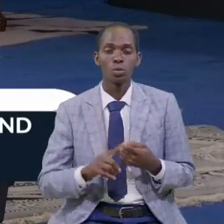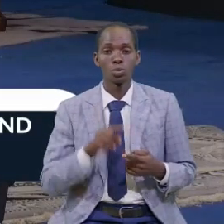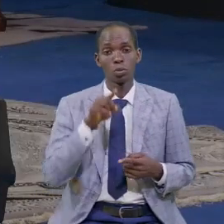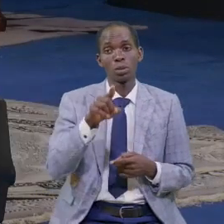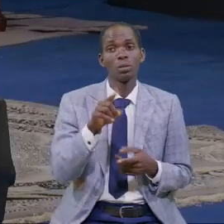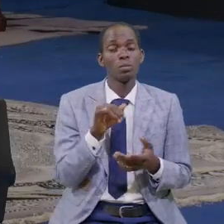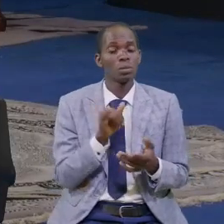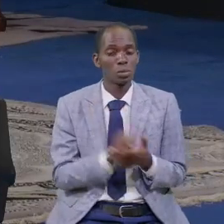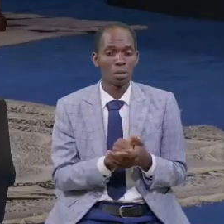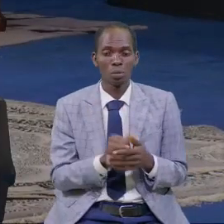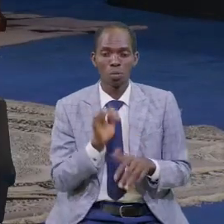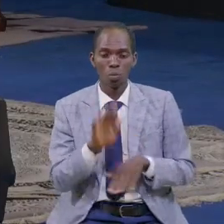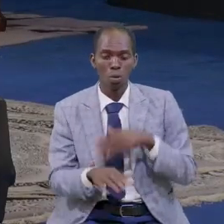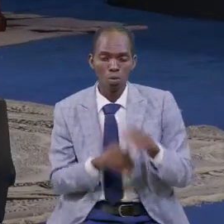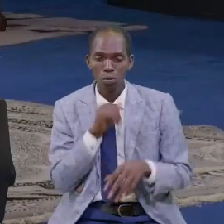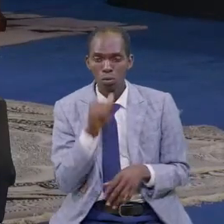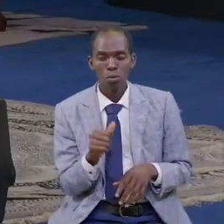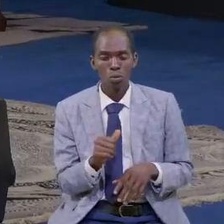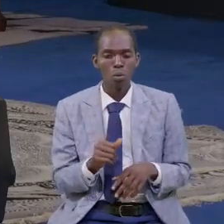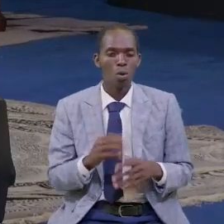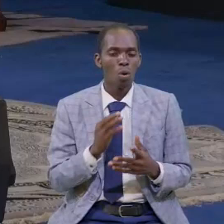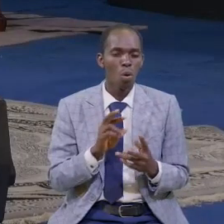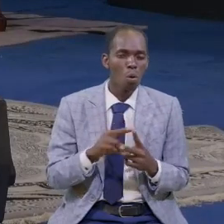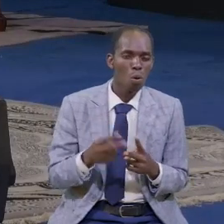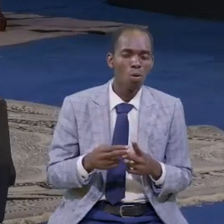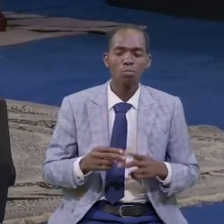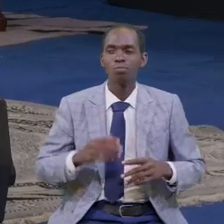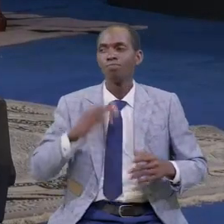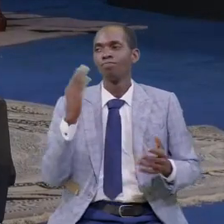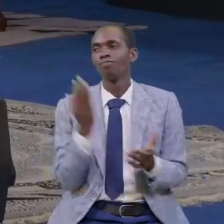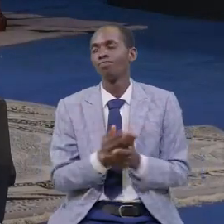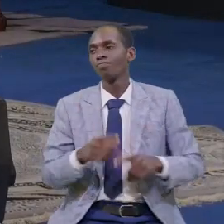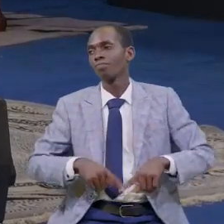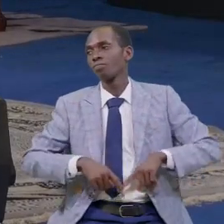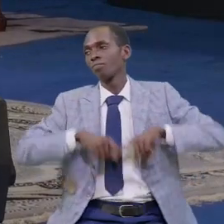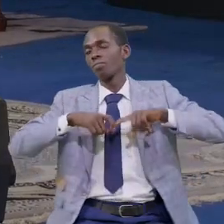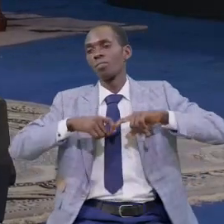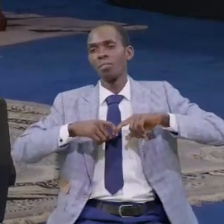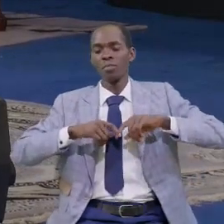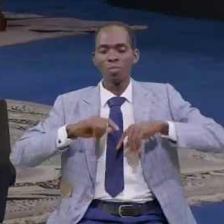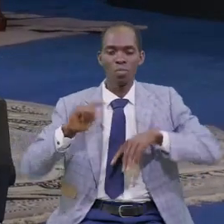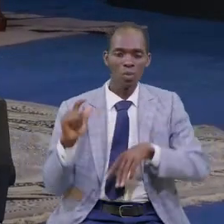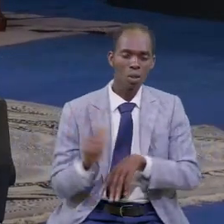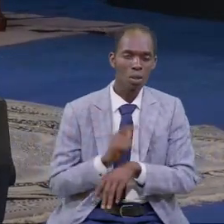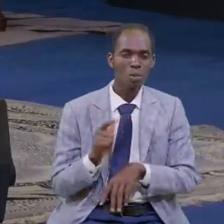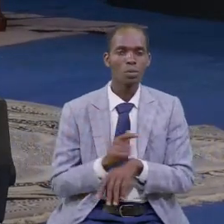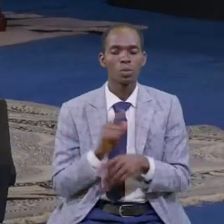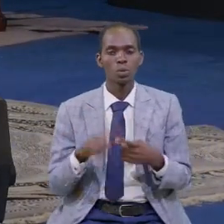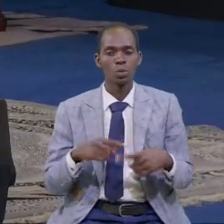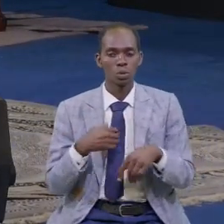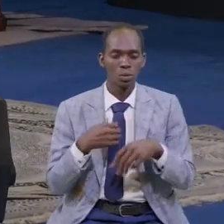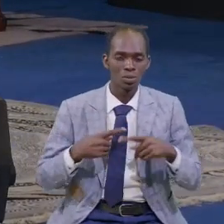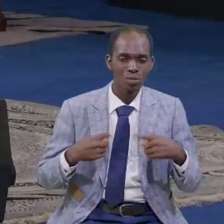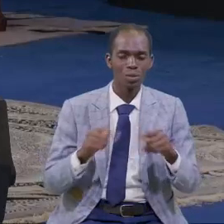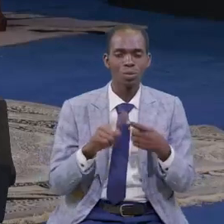trying, laboring, sweating, so that he can set himself free, because he knows it's